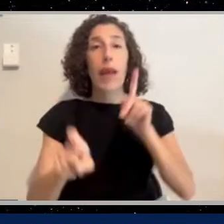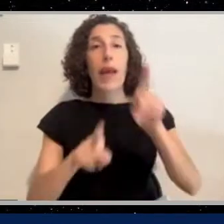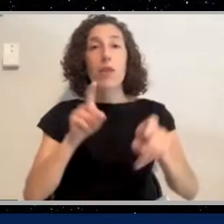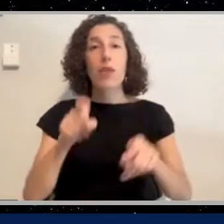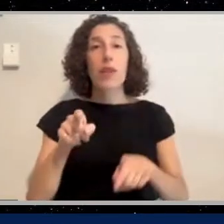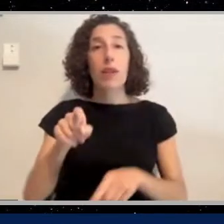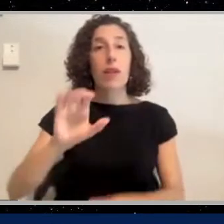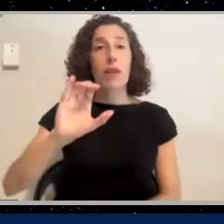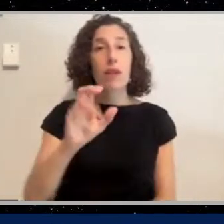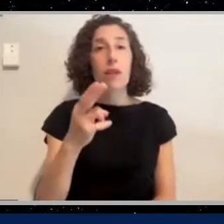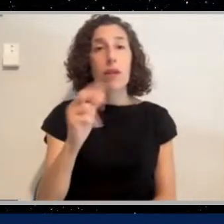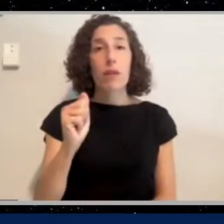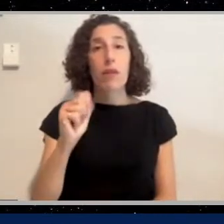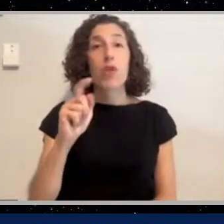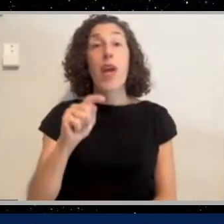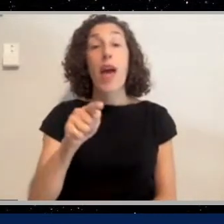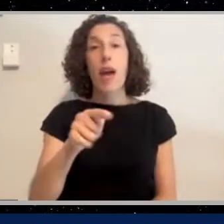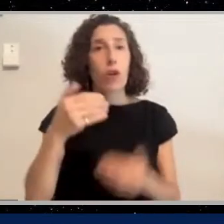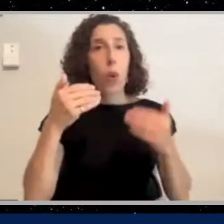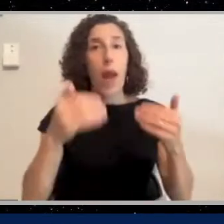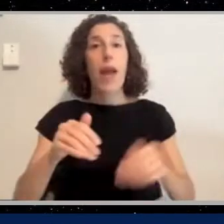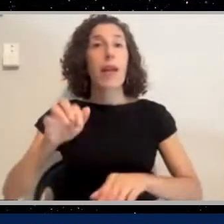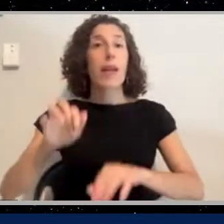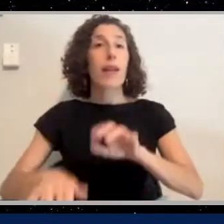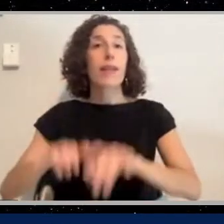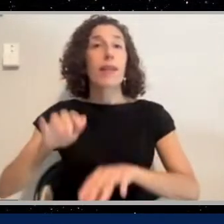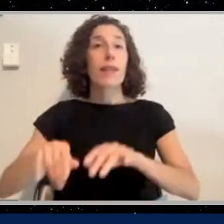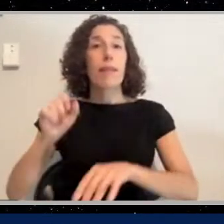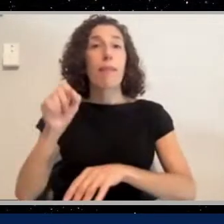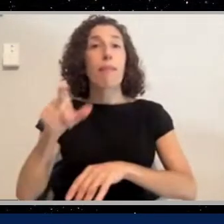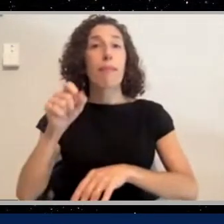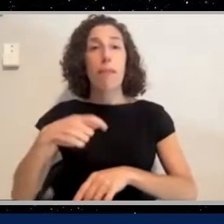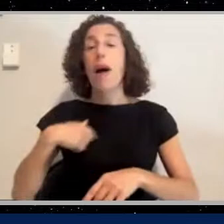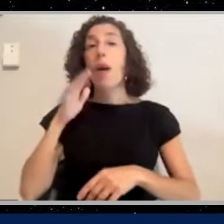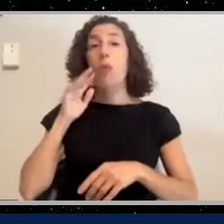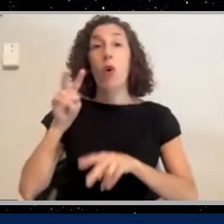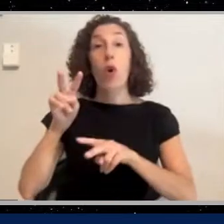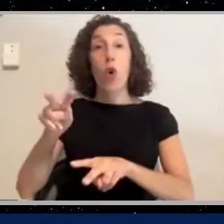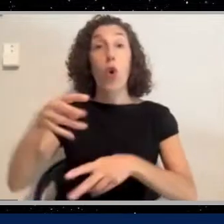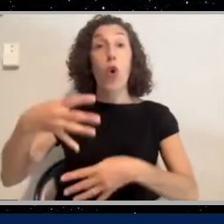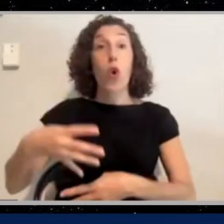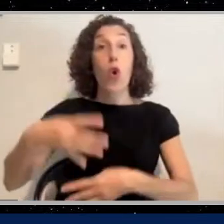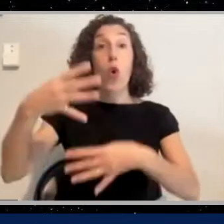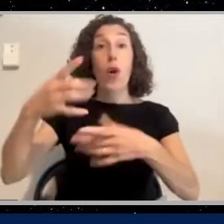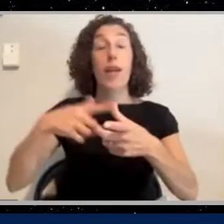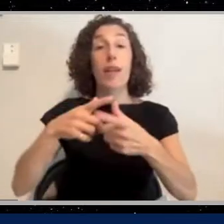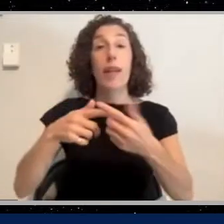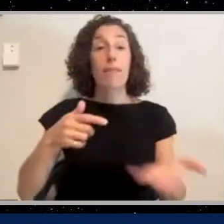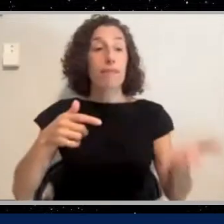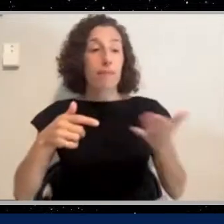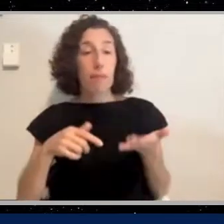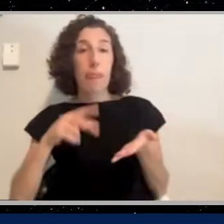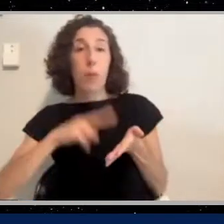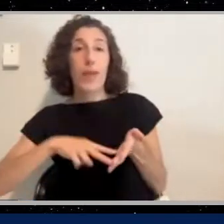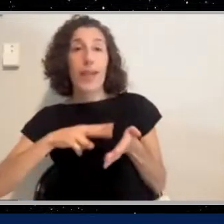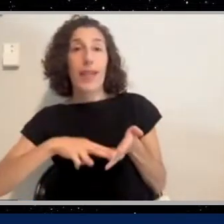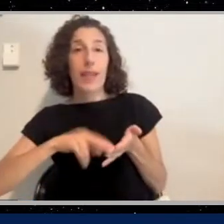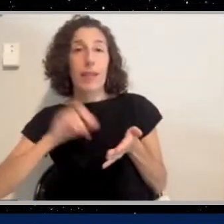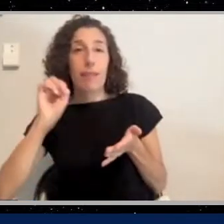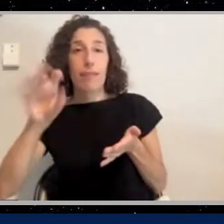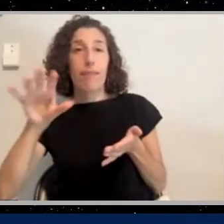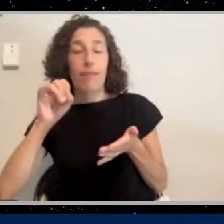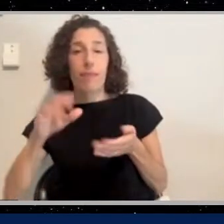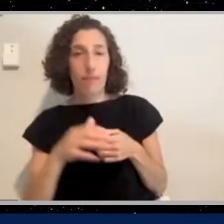from AstroAccess here. Give me just a second, and I will bring a couple up. If y'all can keep chatting for a second. Sure. Yeah. I